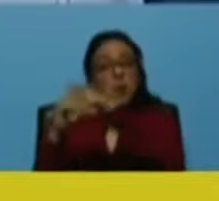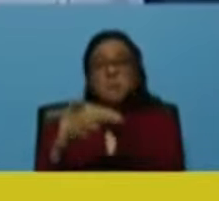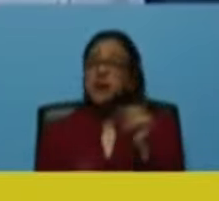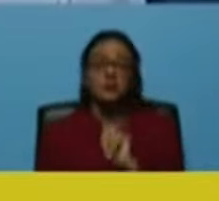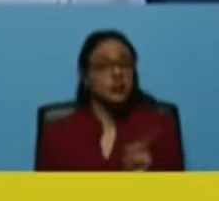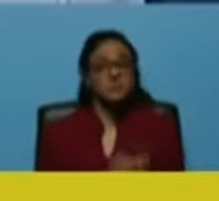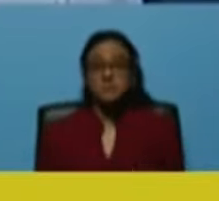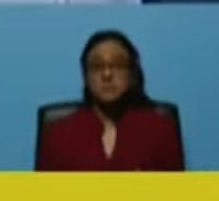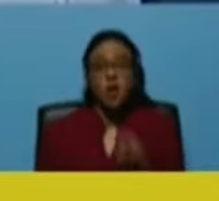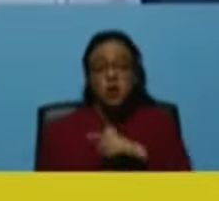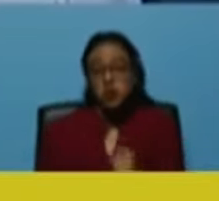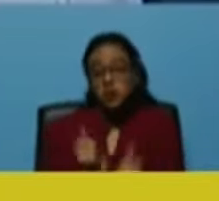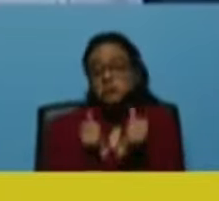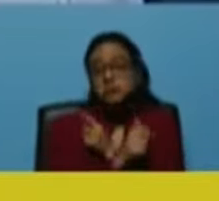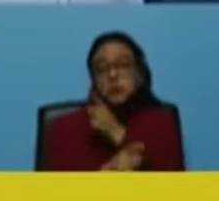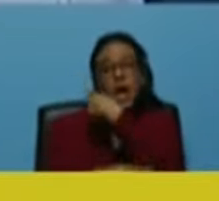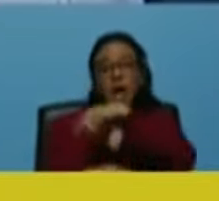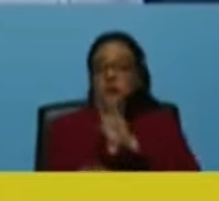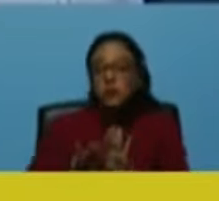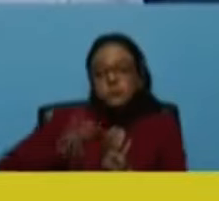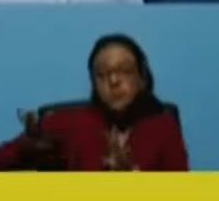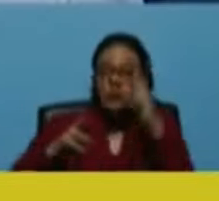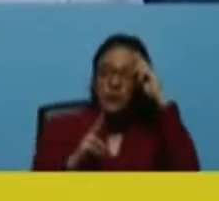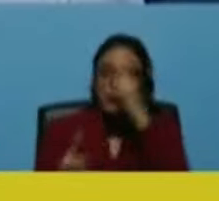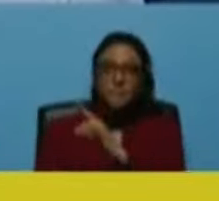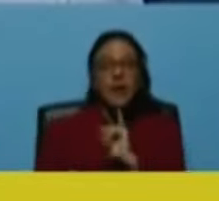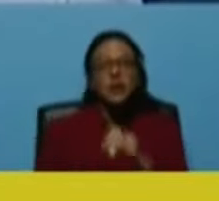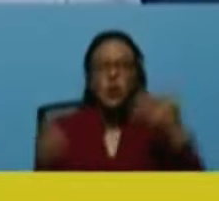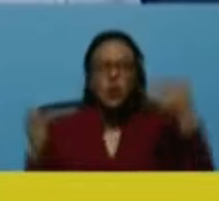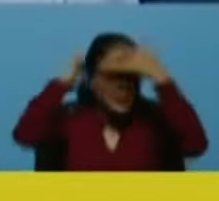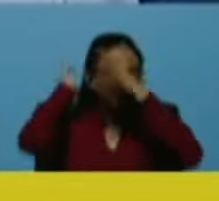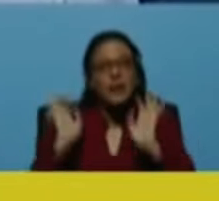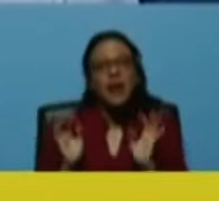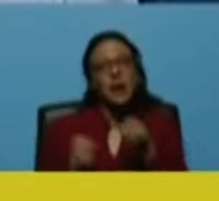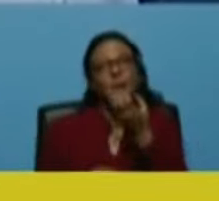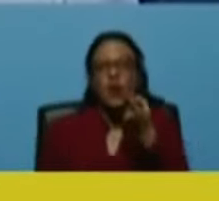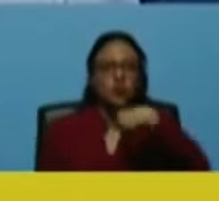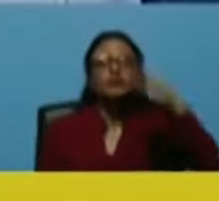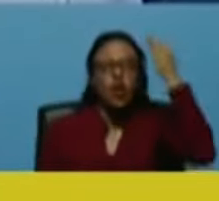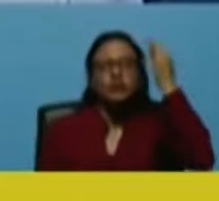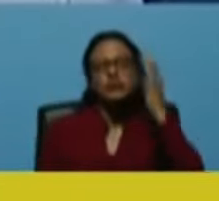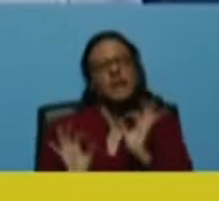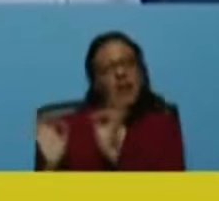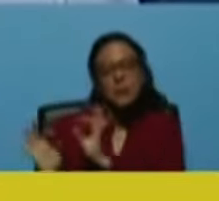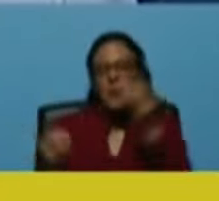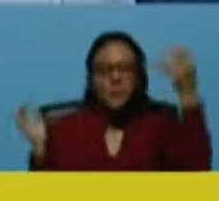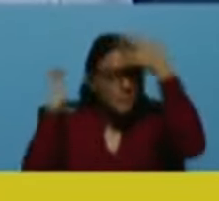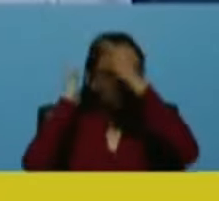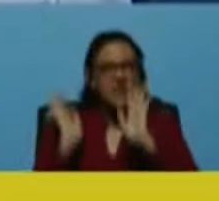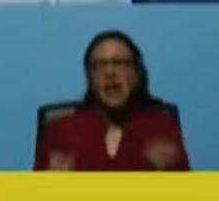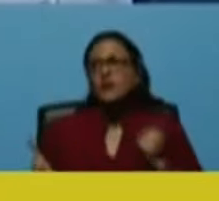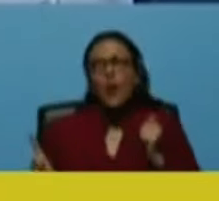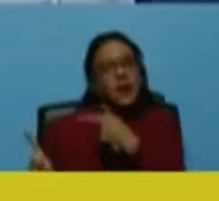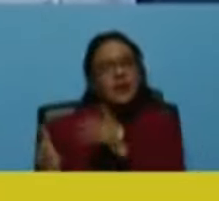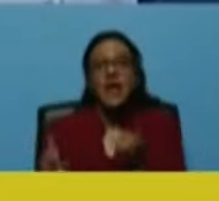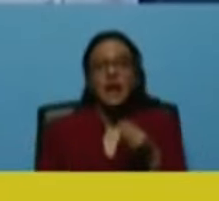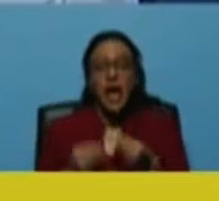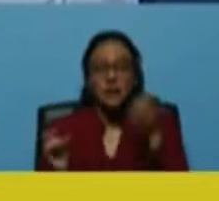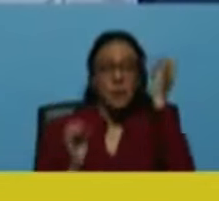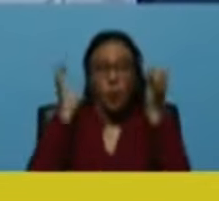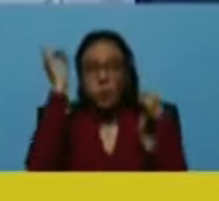ruling through the principles of dictator Pinochet. Well, from Milei we can expect